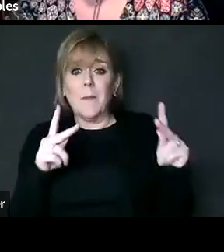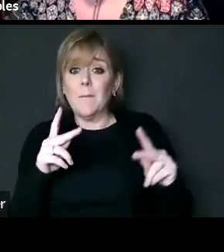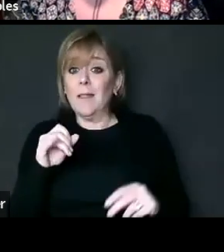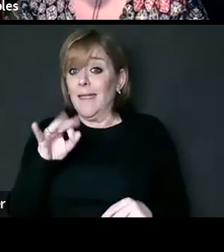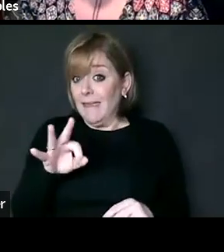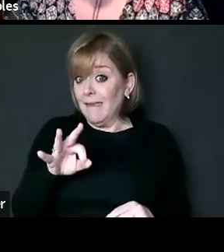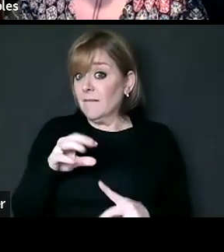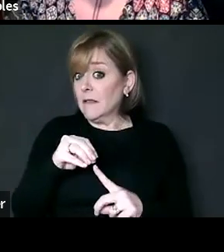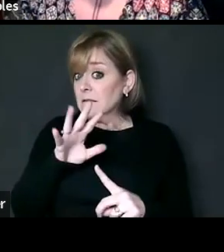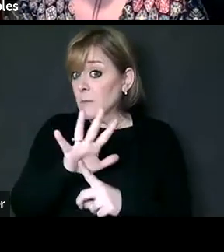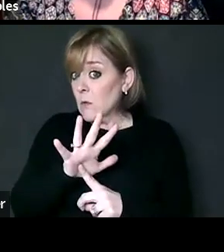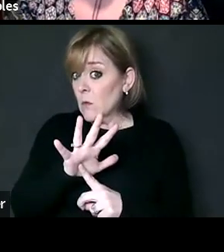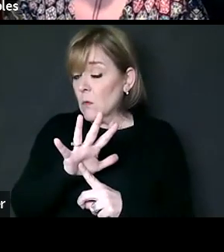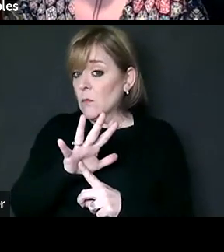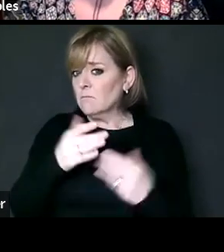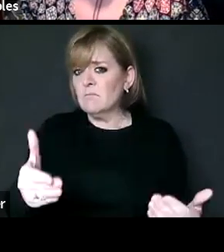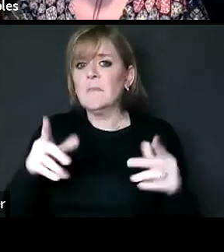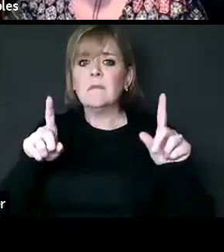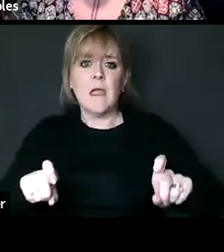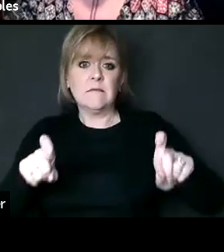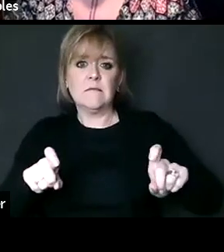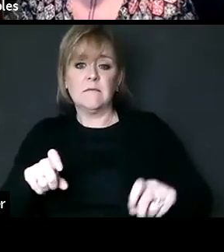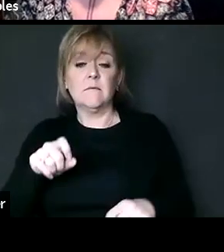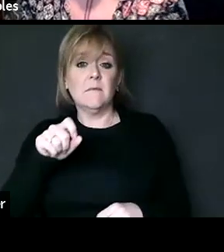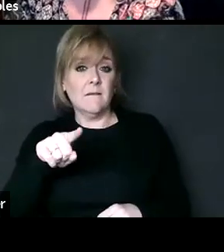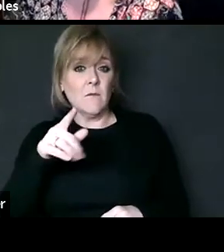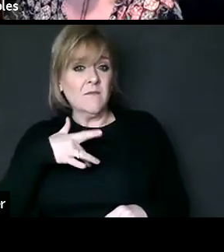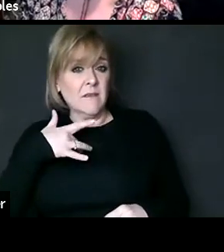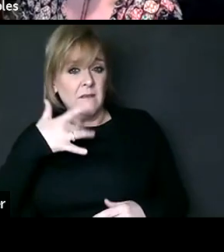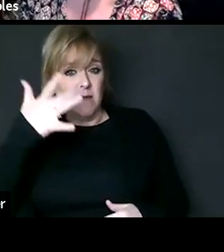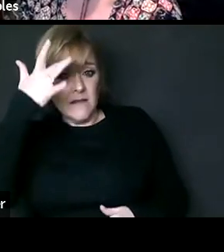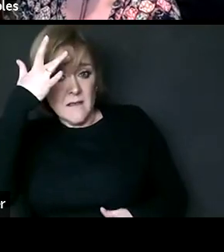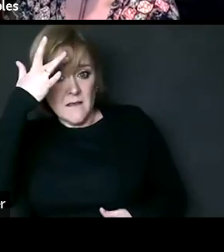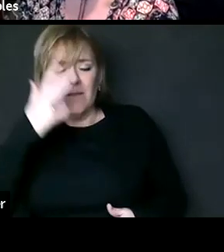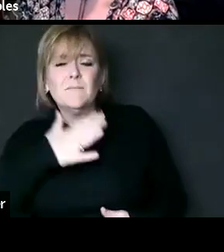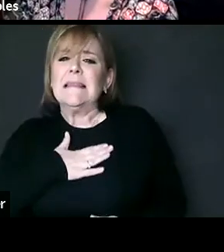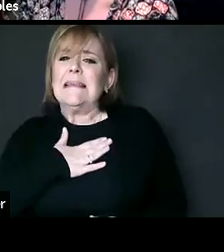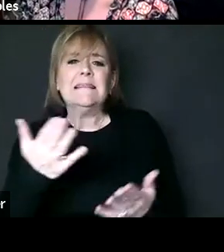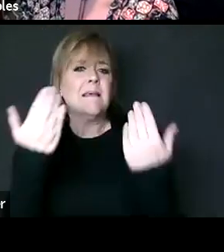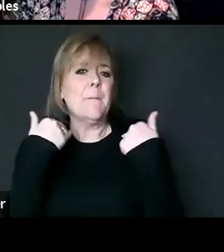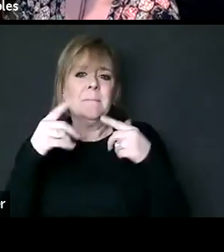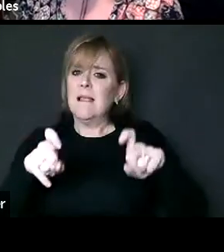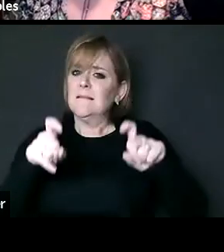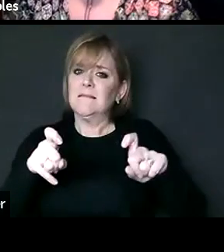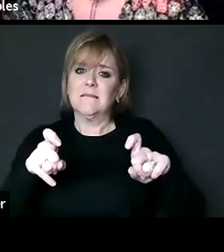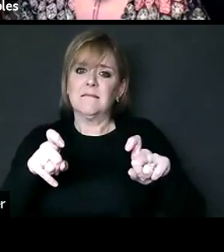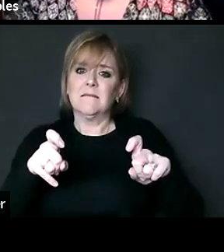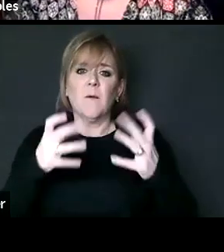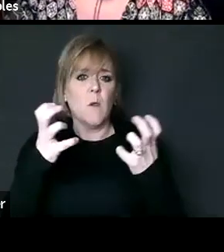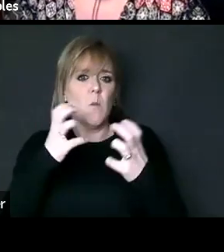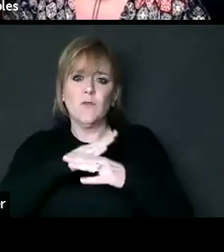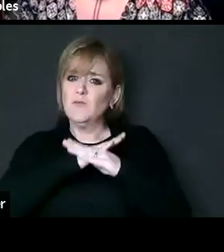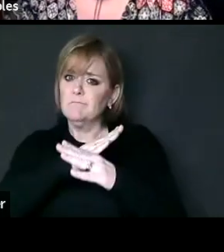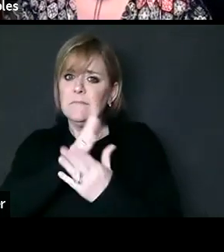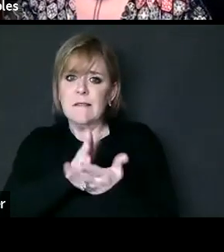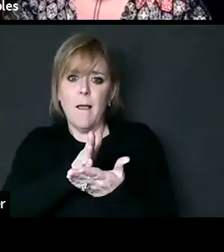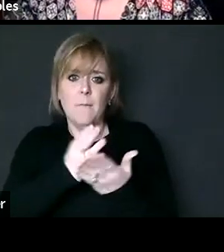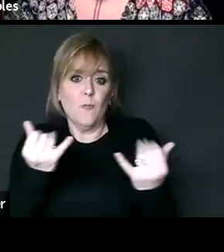sick, please come in and get tested so we can stop this right now.